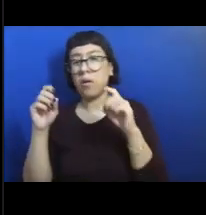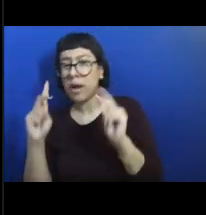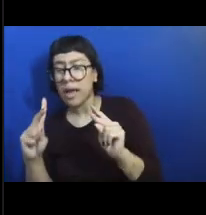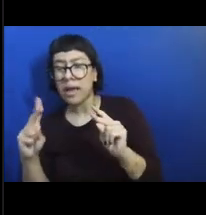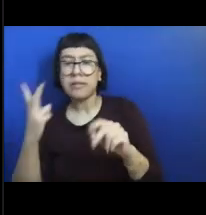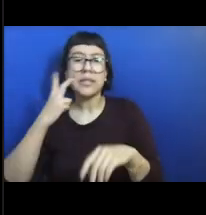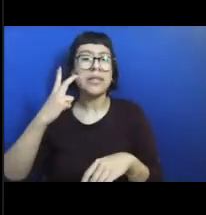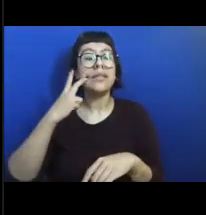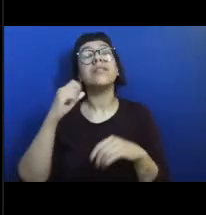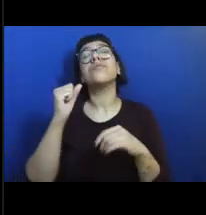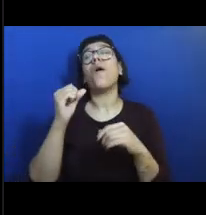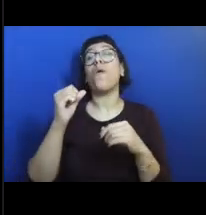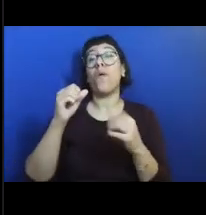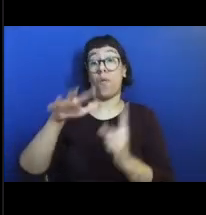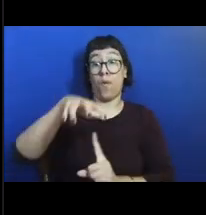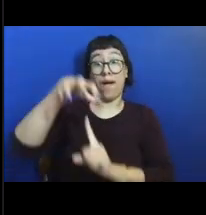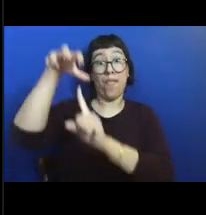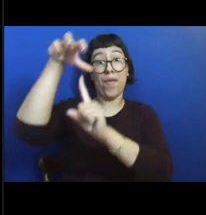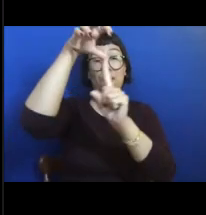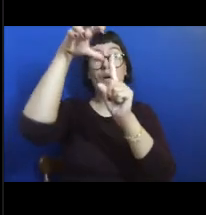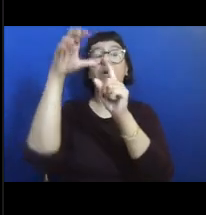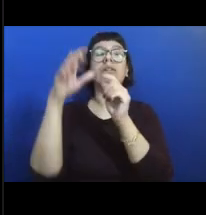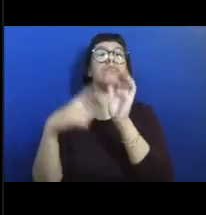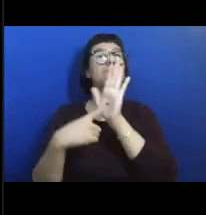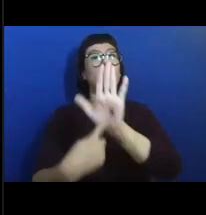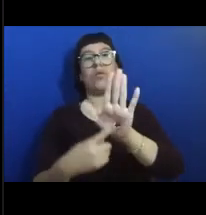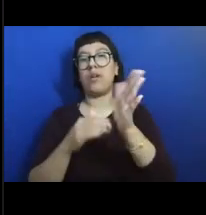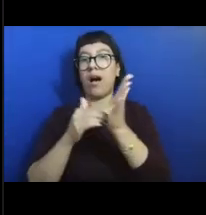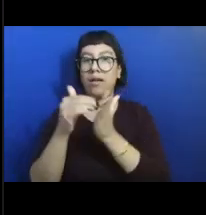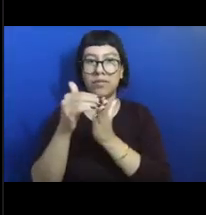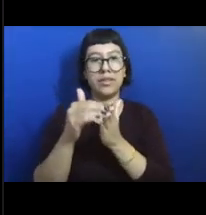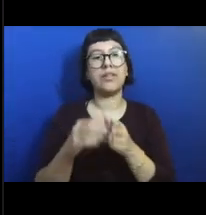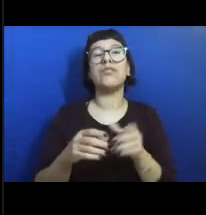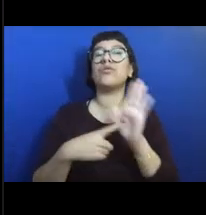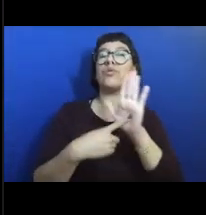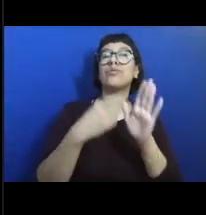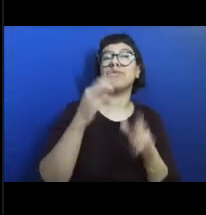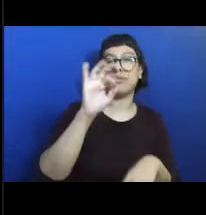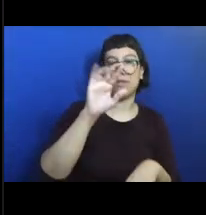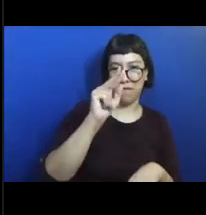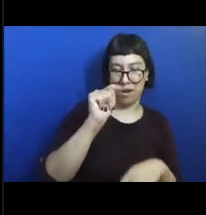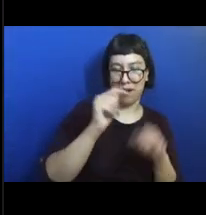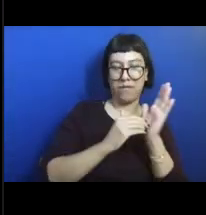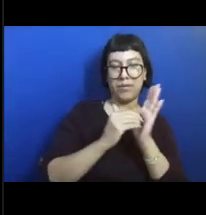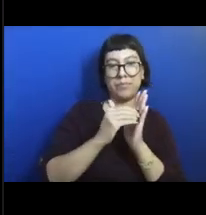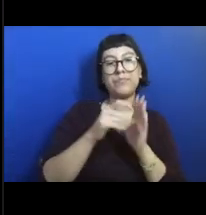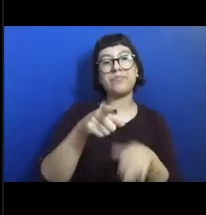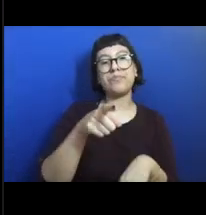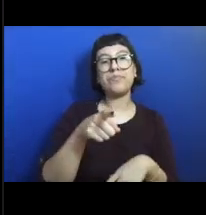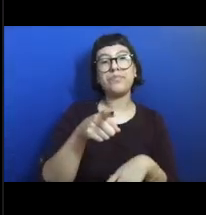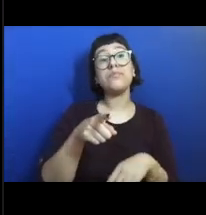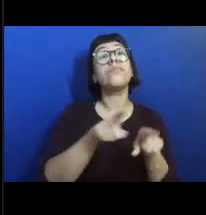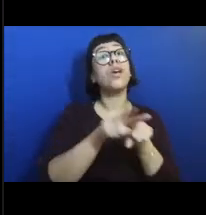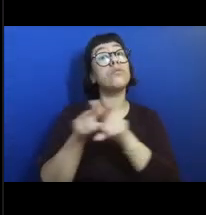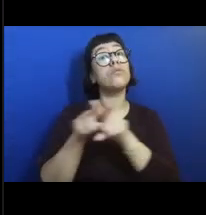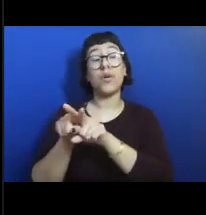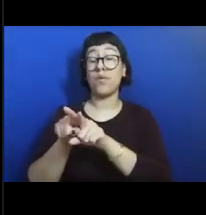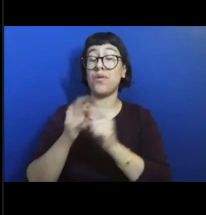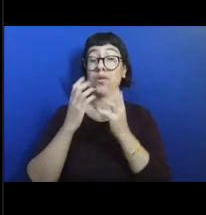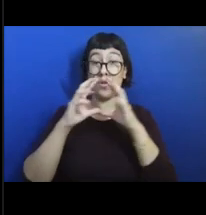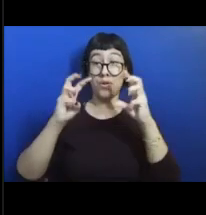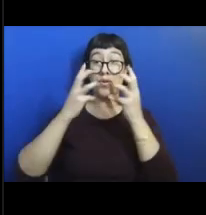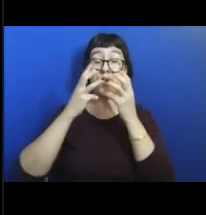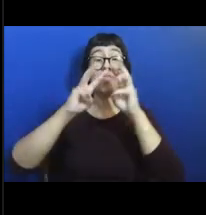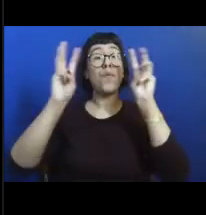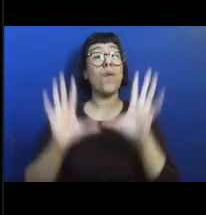balloons are being launched, and they're capturing both sides of the front. We launch weather balloons sometimes nearby thunderstorms, and that also tells